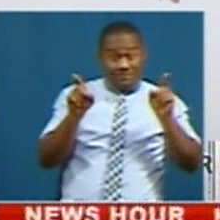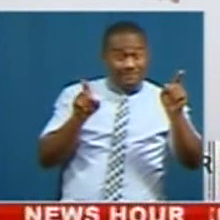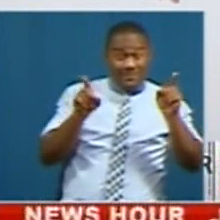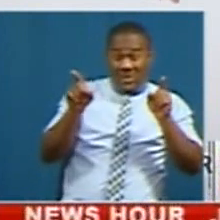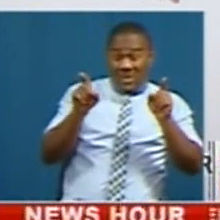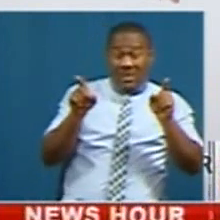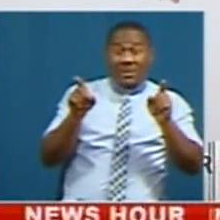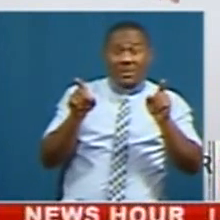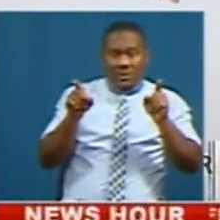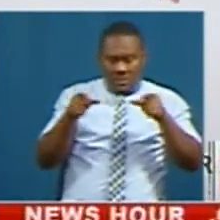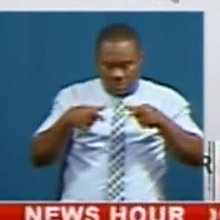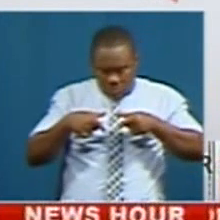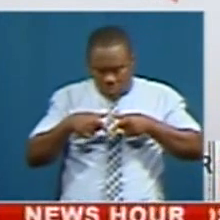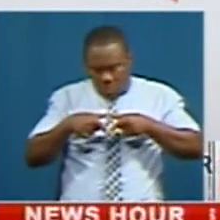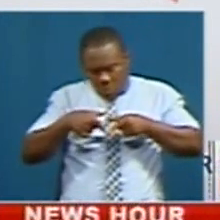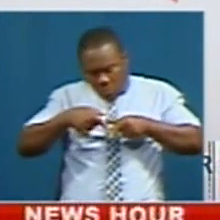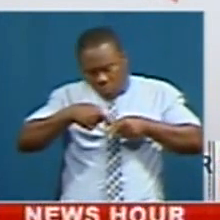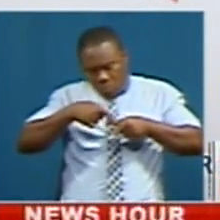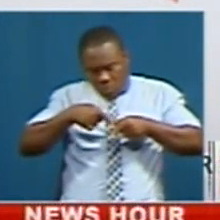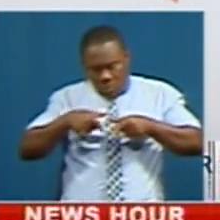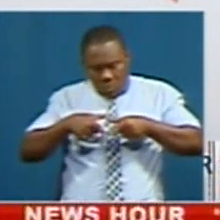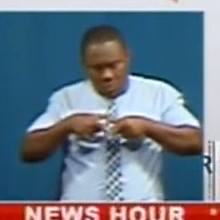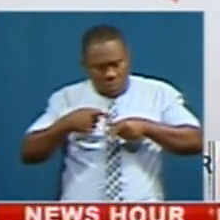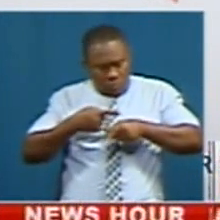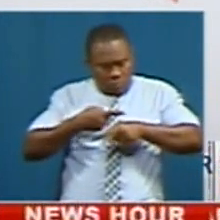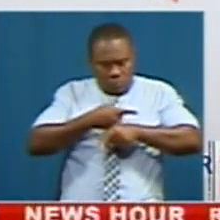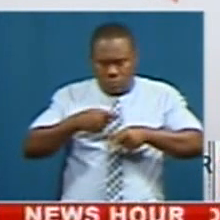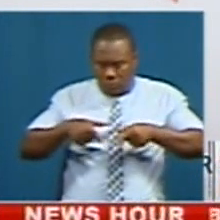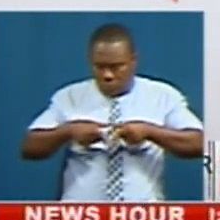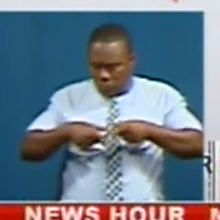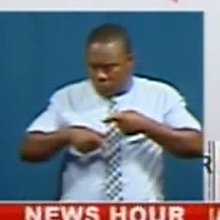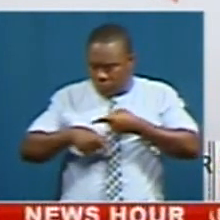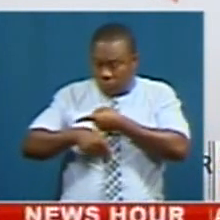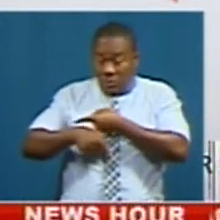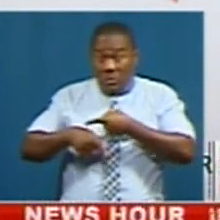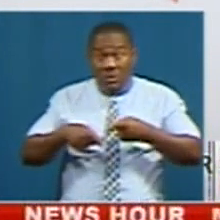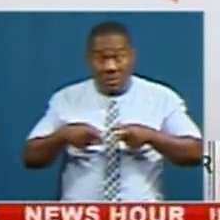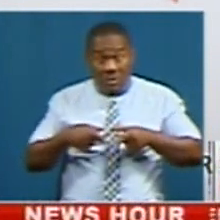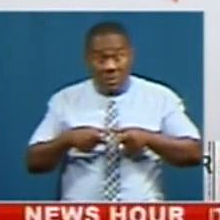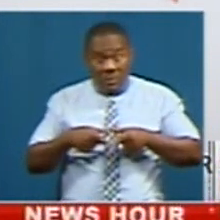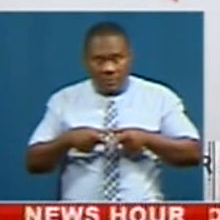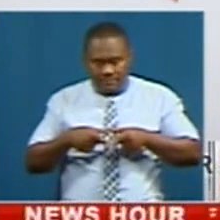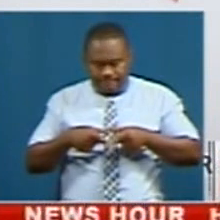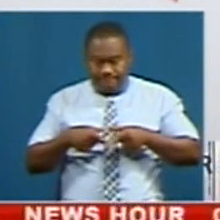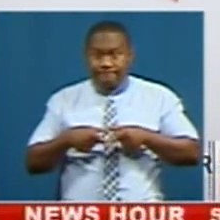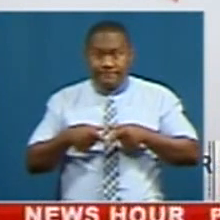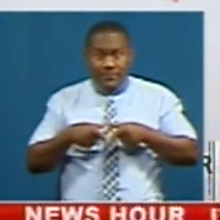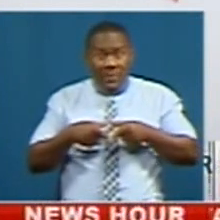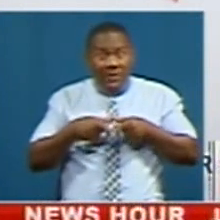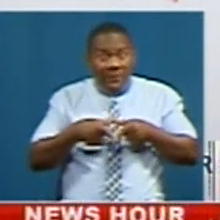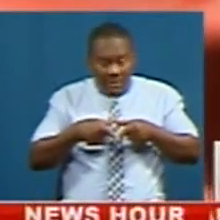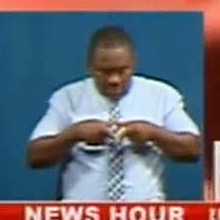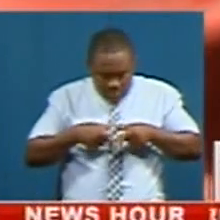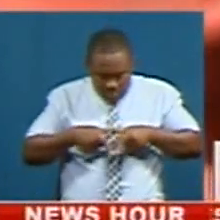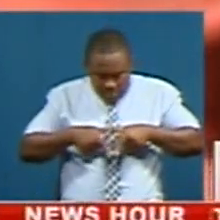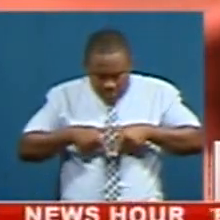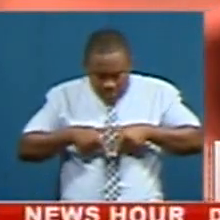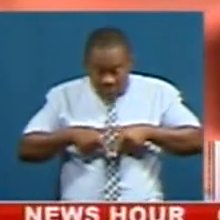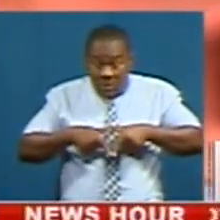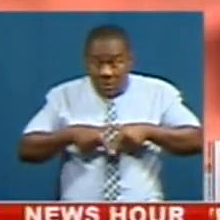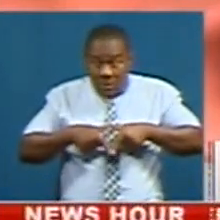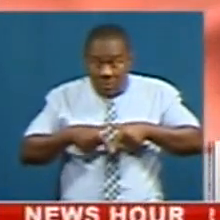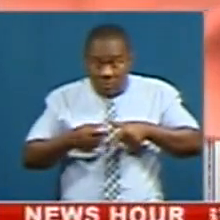the pelvis. Although rare, endometrial tissues may spread beyond the pelvic organs to the